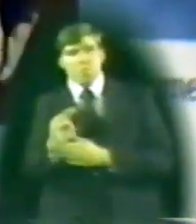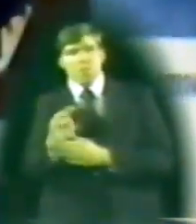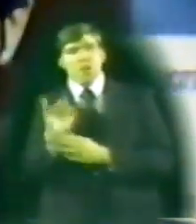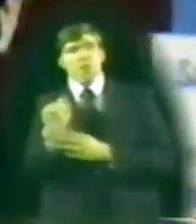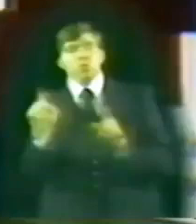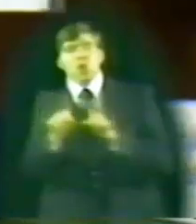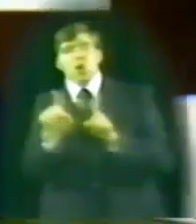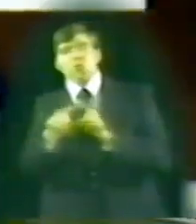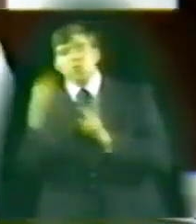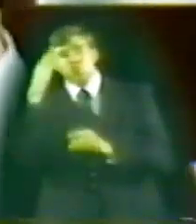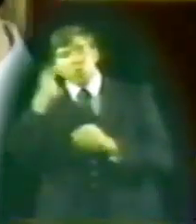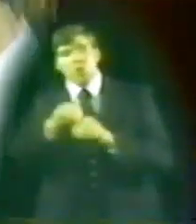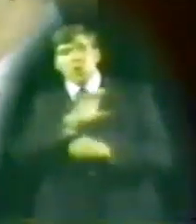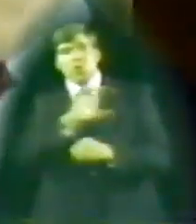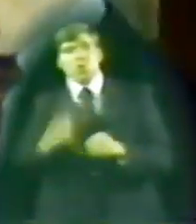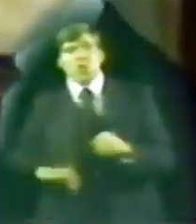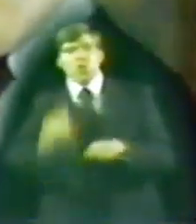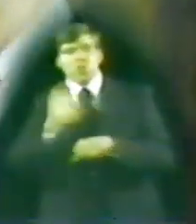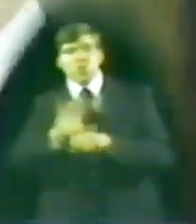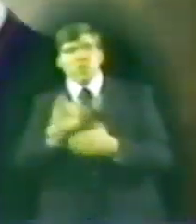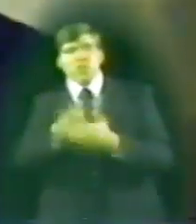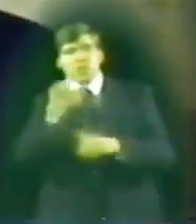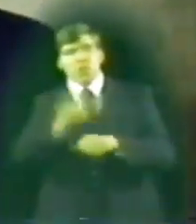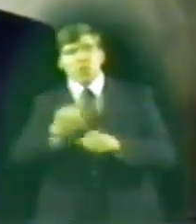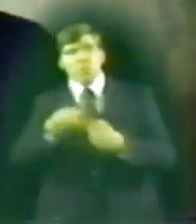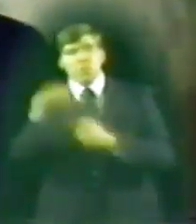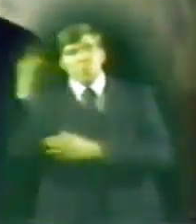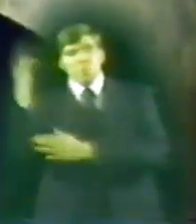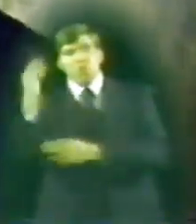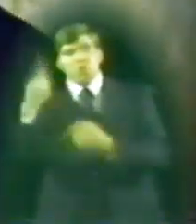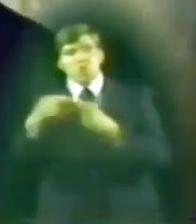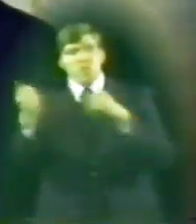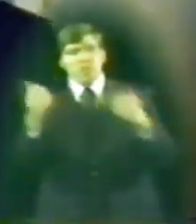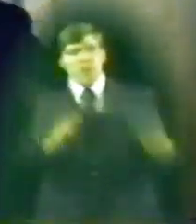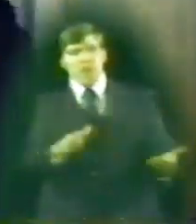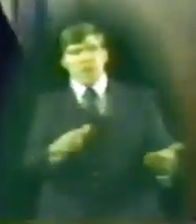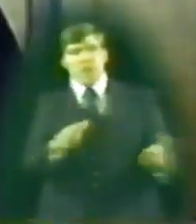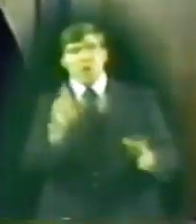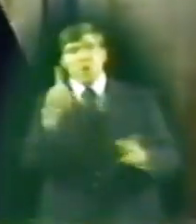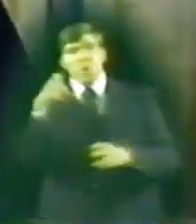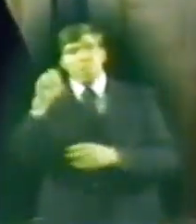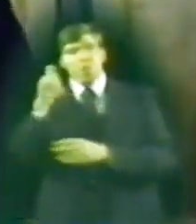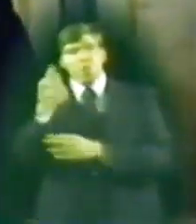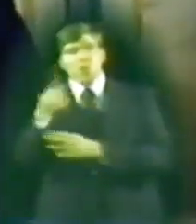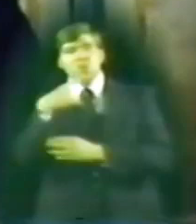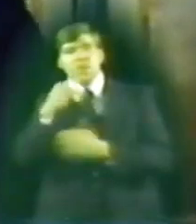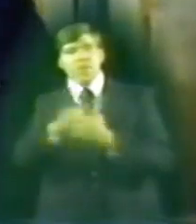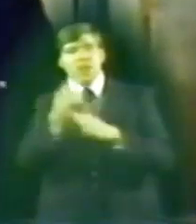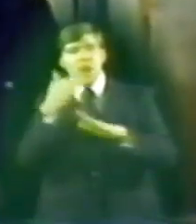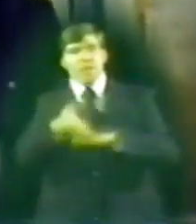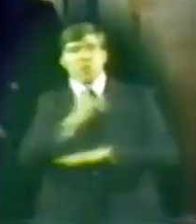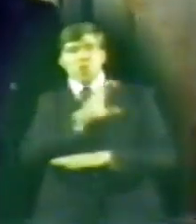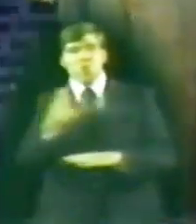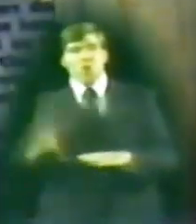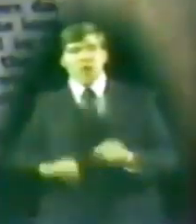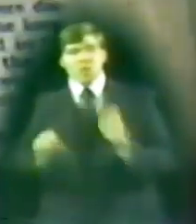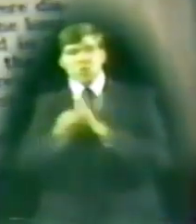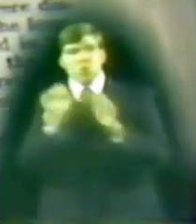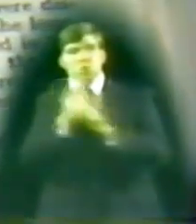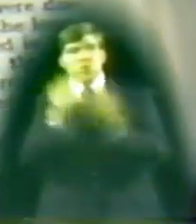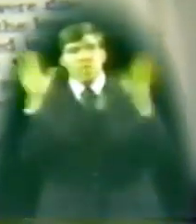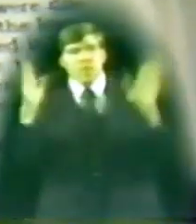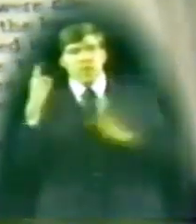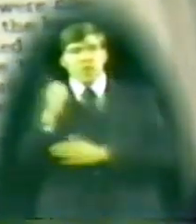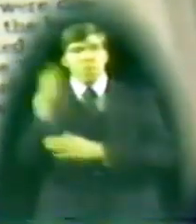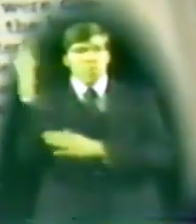It was also known in Christ's church that the gospel was to be preached to the dead. Peter said that after Christ's crucifixion,